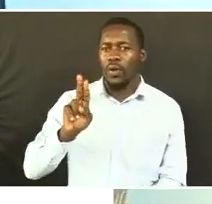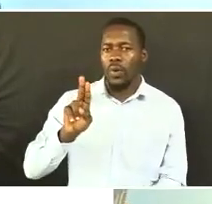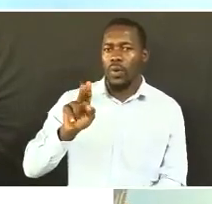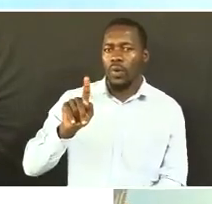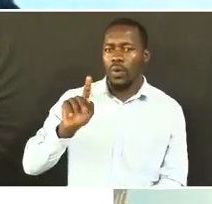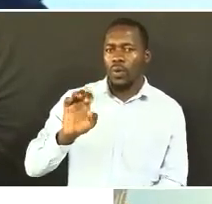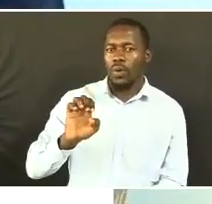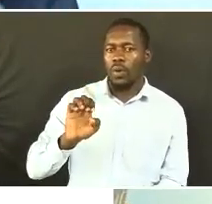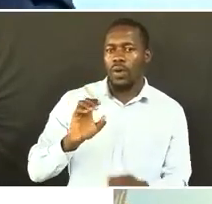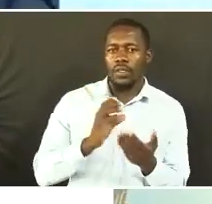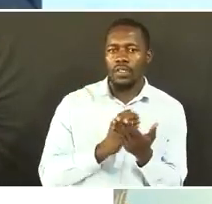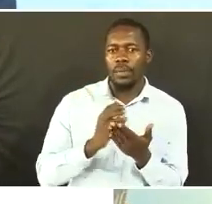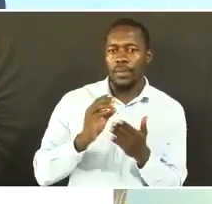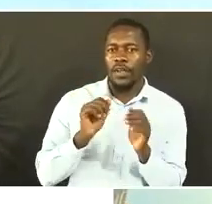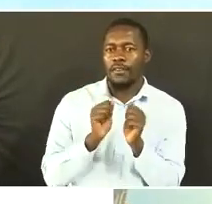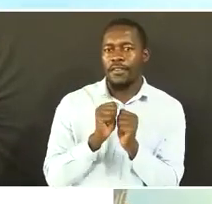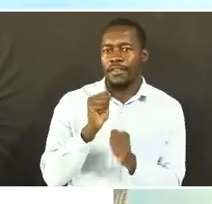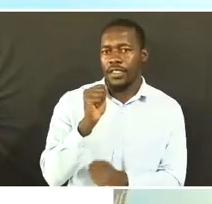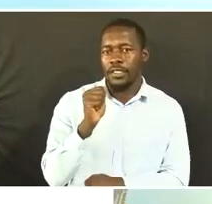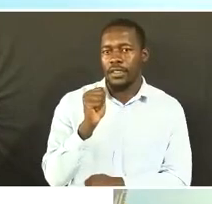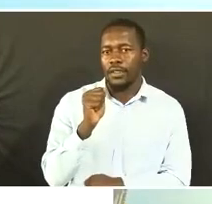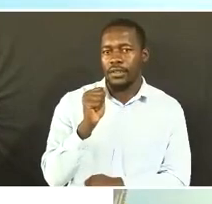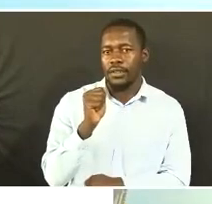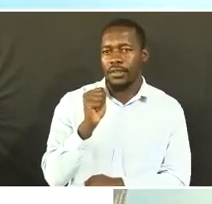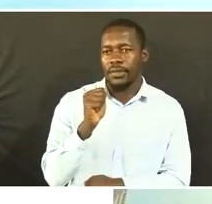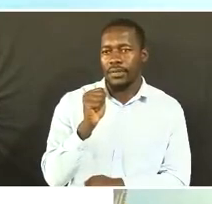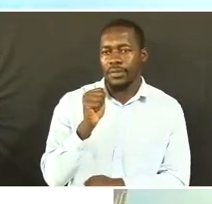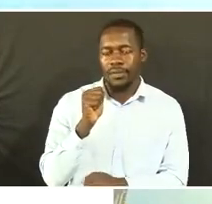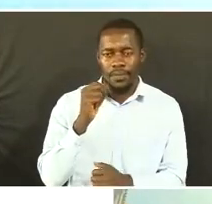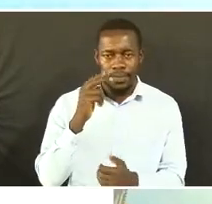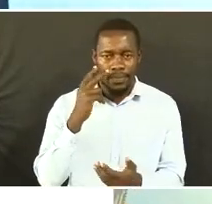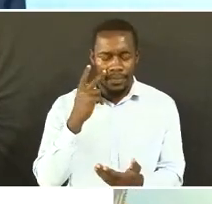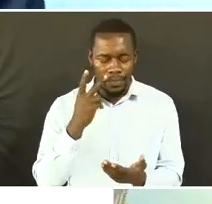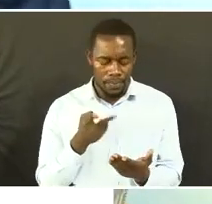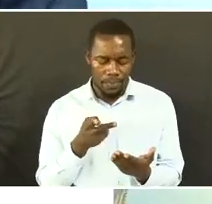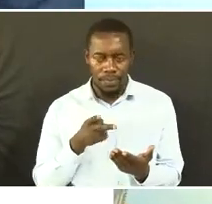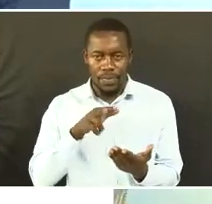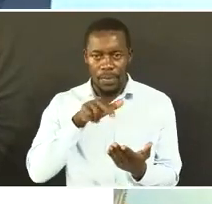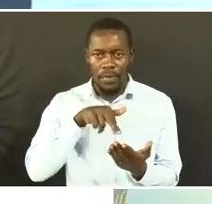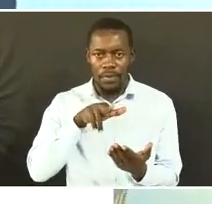is 15. Let us look into it for those who love word plays.